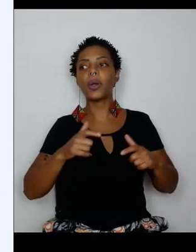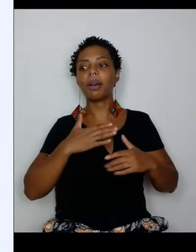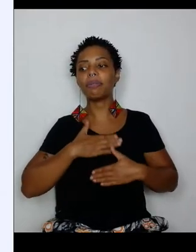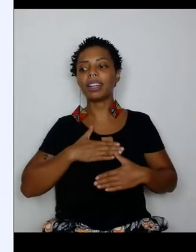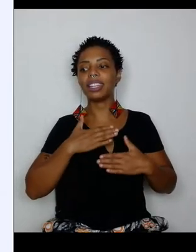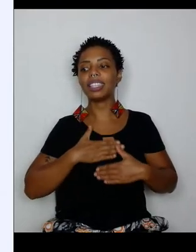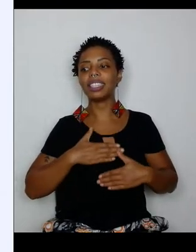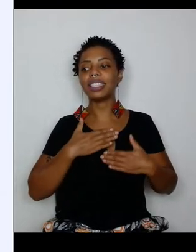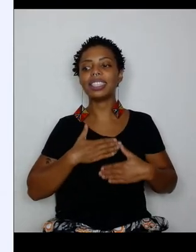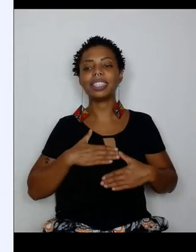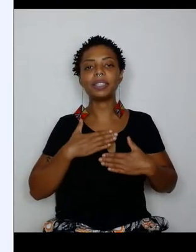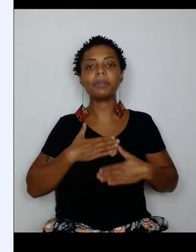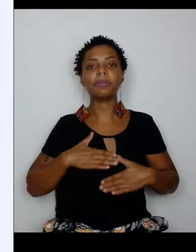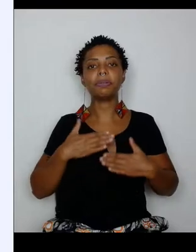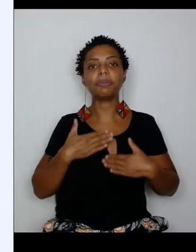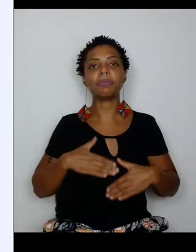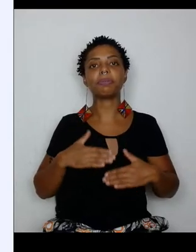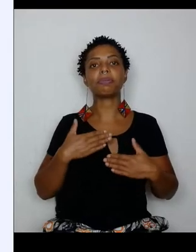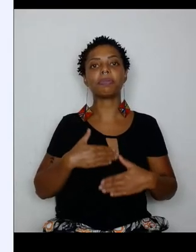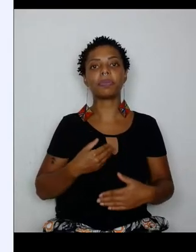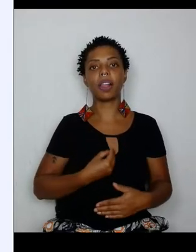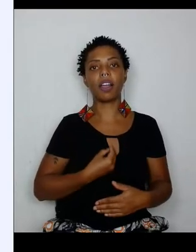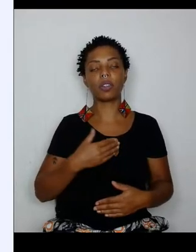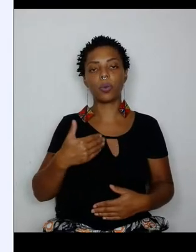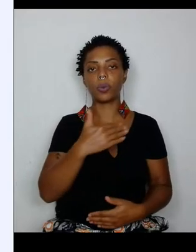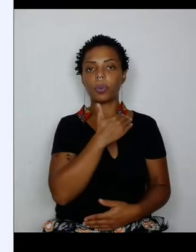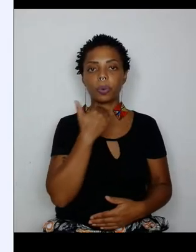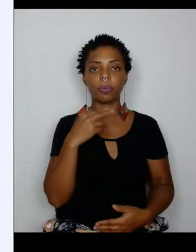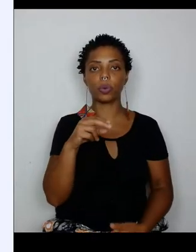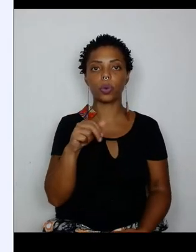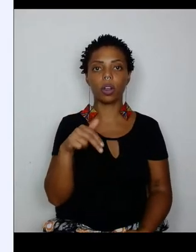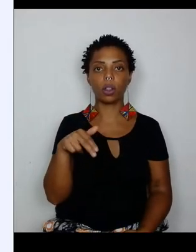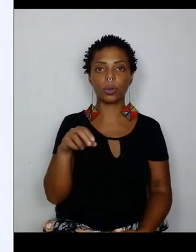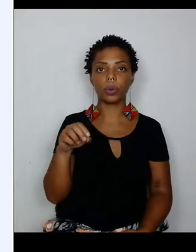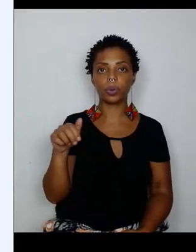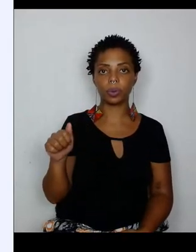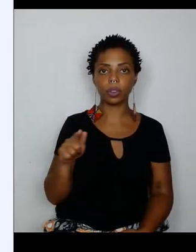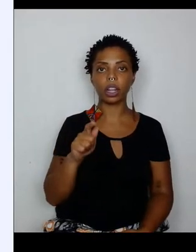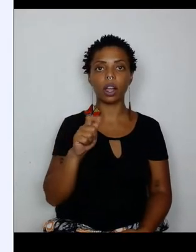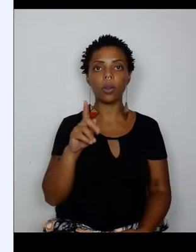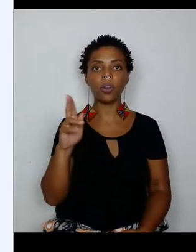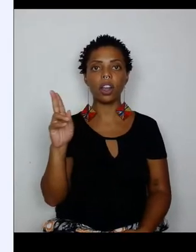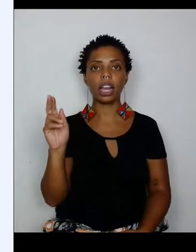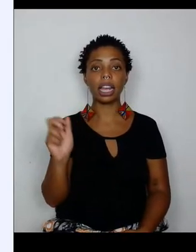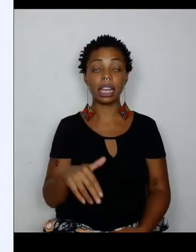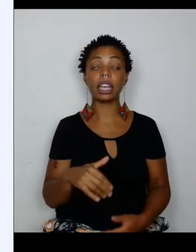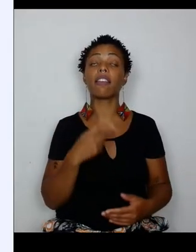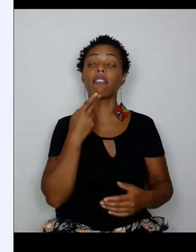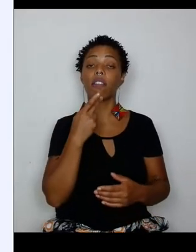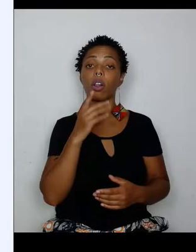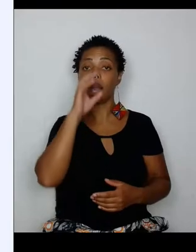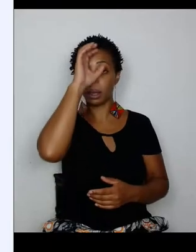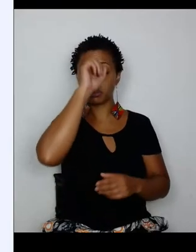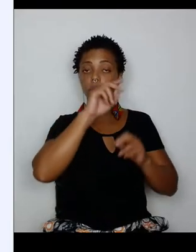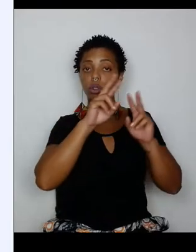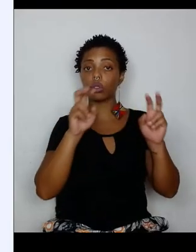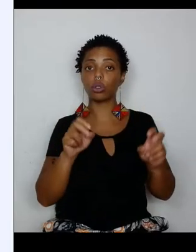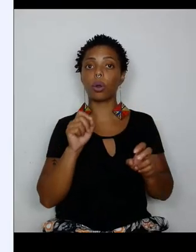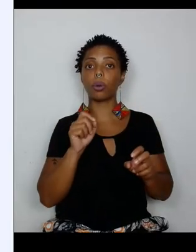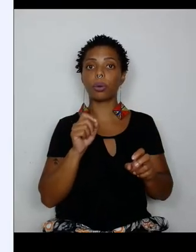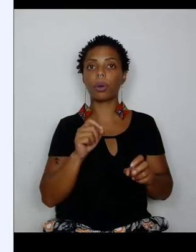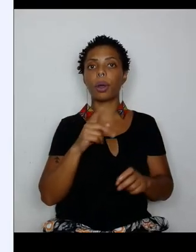in noah noah gauguin professed to have learned about ancient polynesian cosmologies and origin myths from his mistress